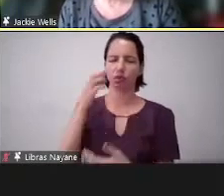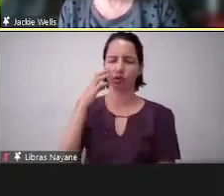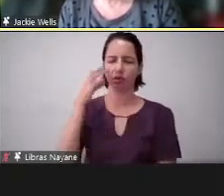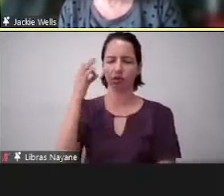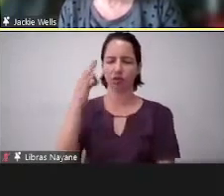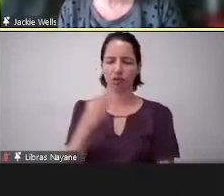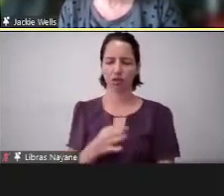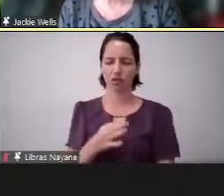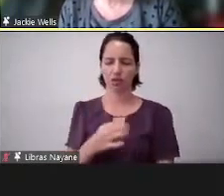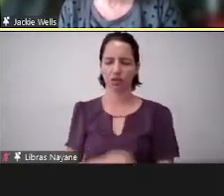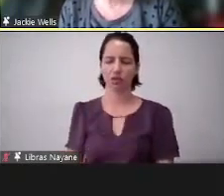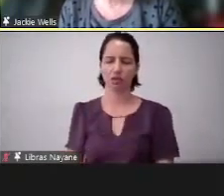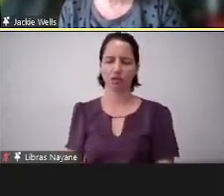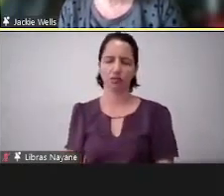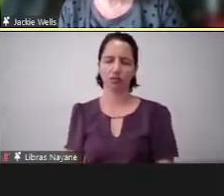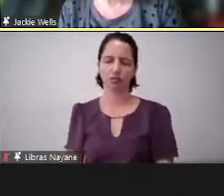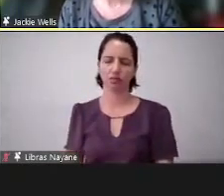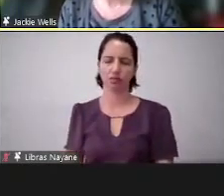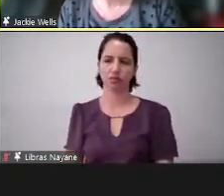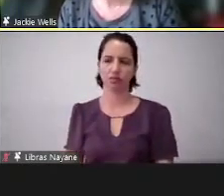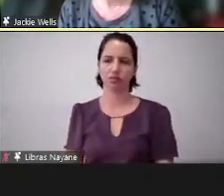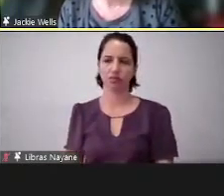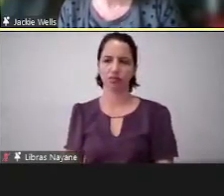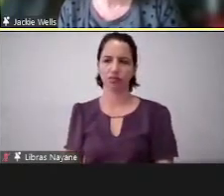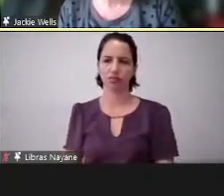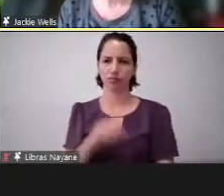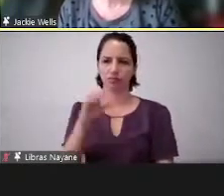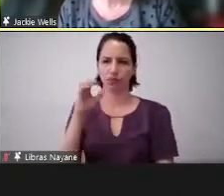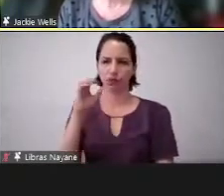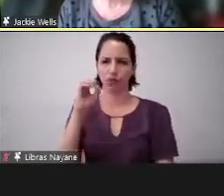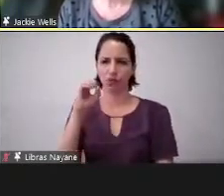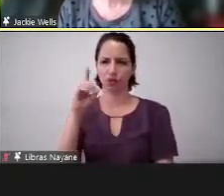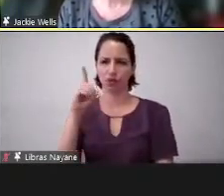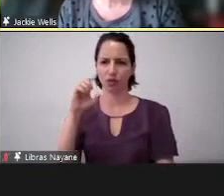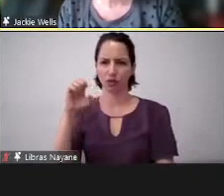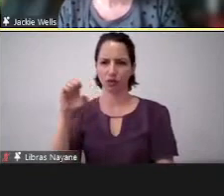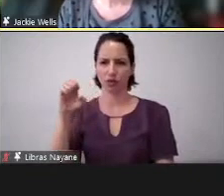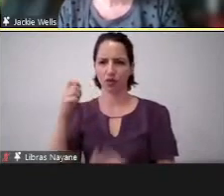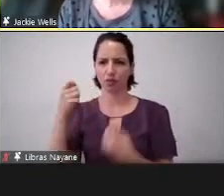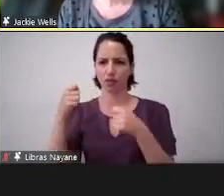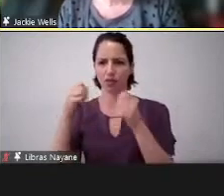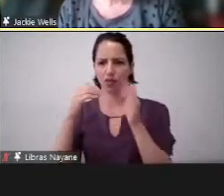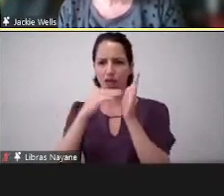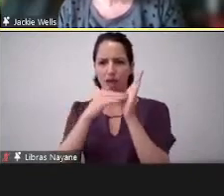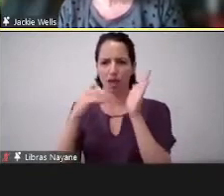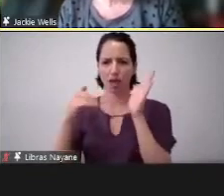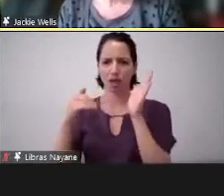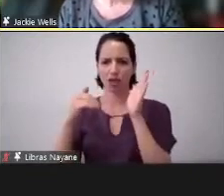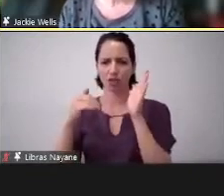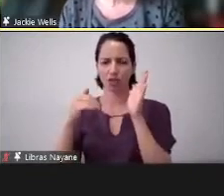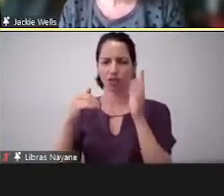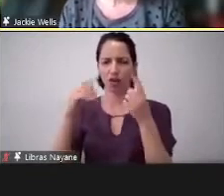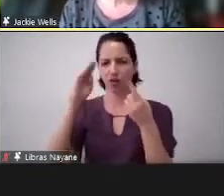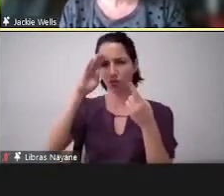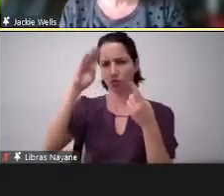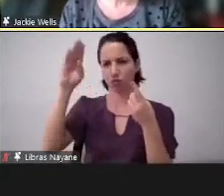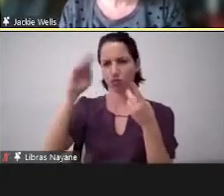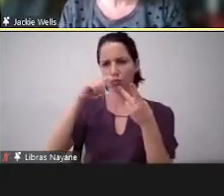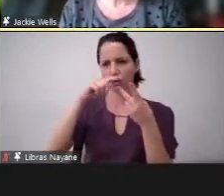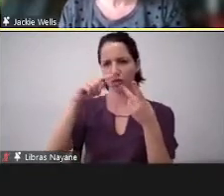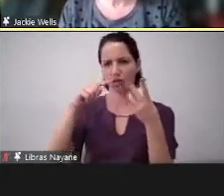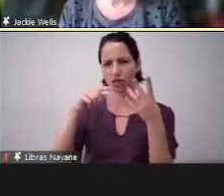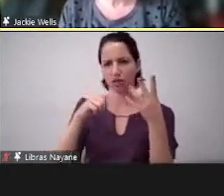add considerable complexity and reduce the attractiveness of pensions to many. Different regimes for